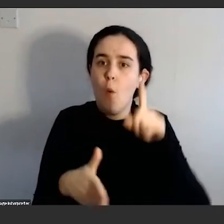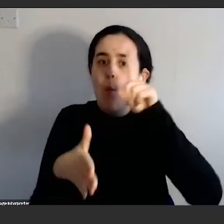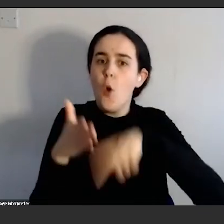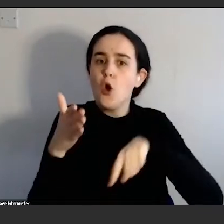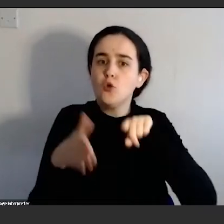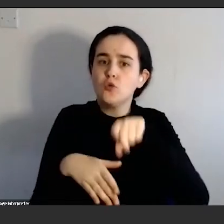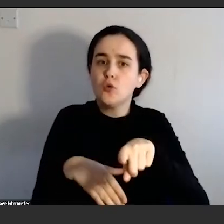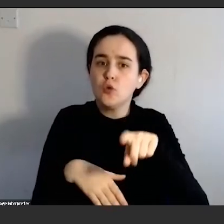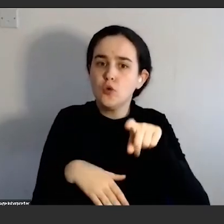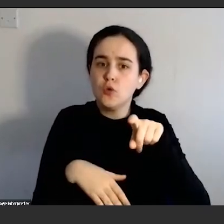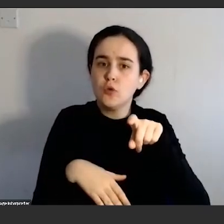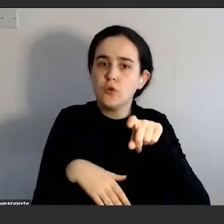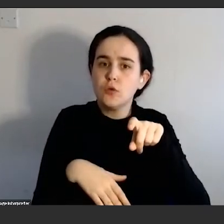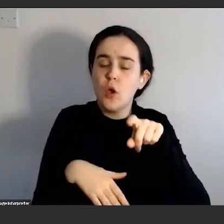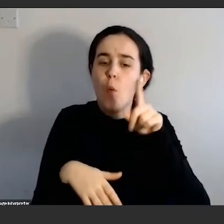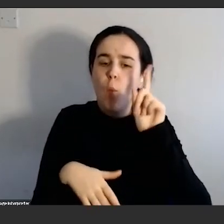ahead.